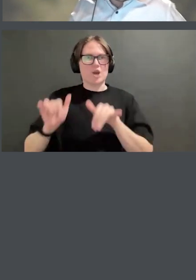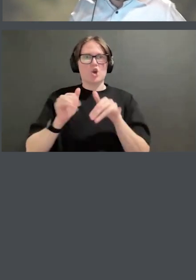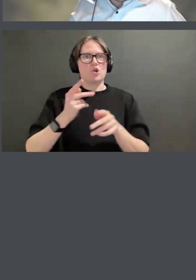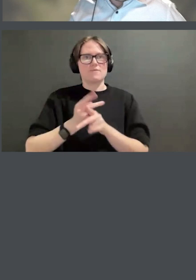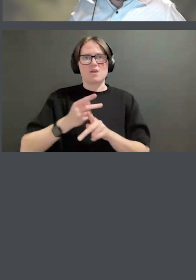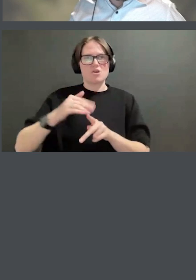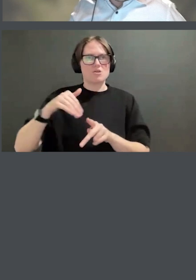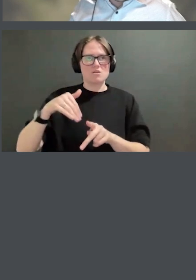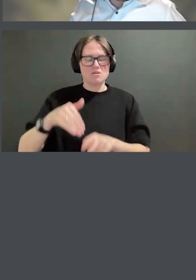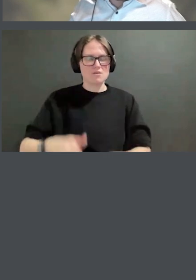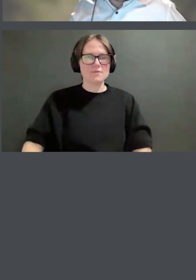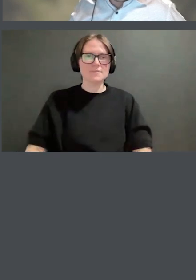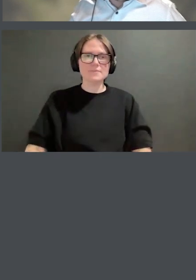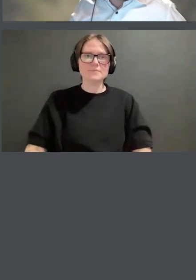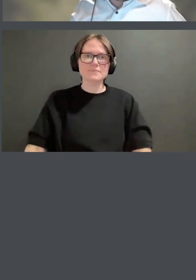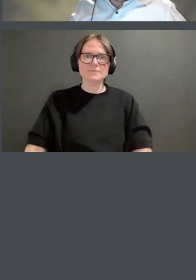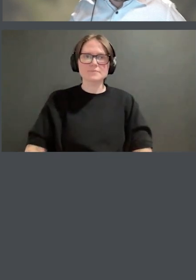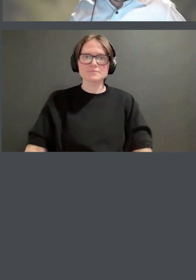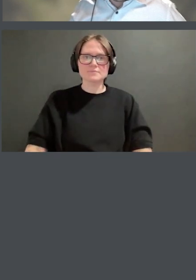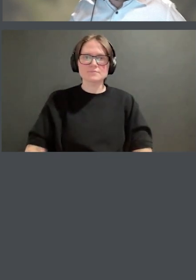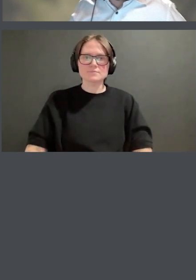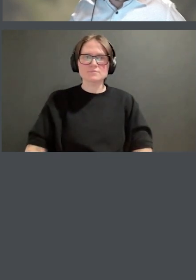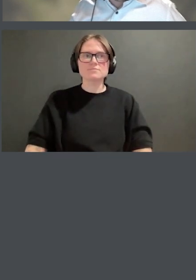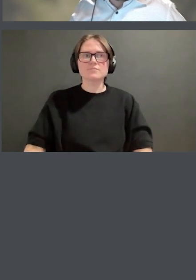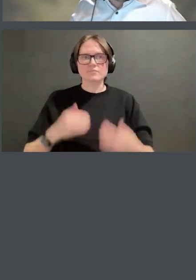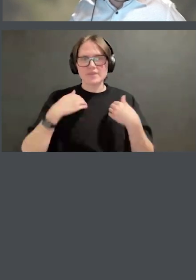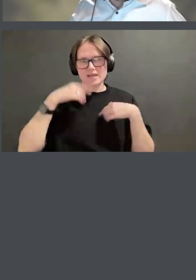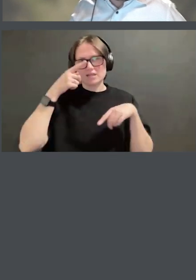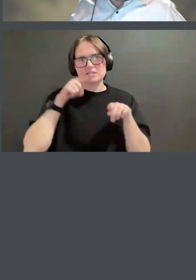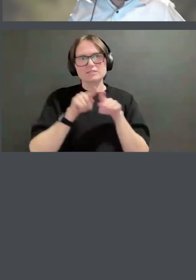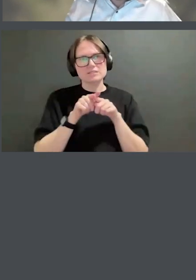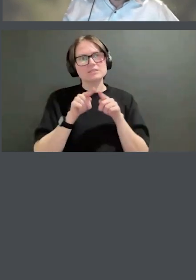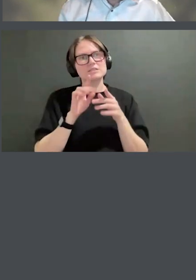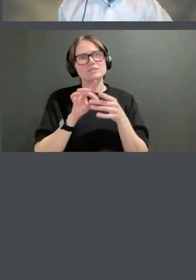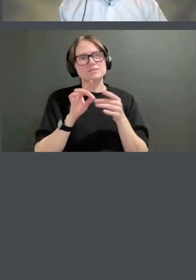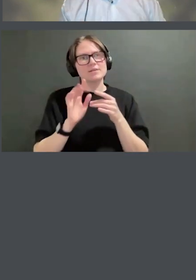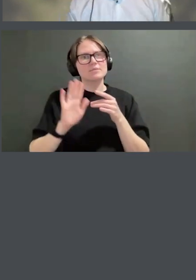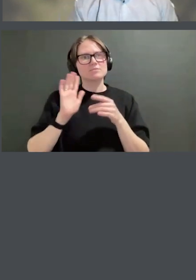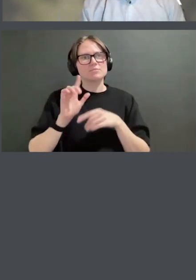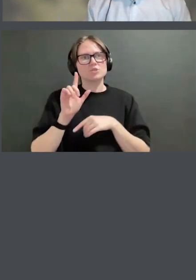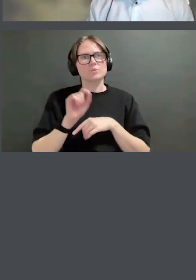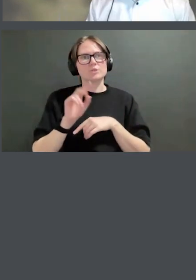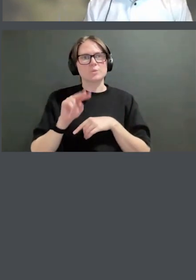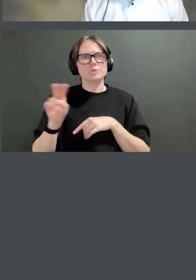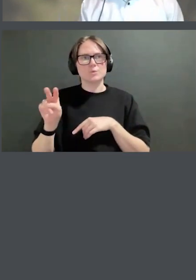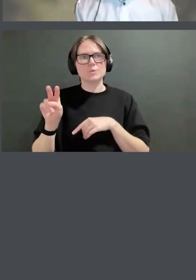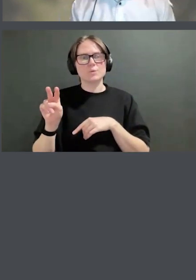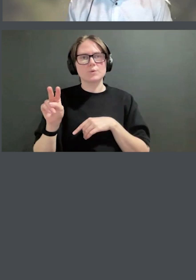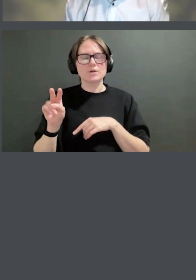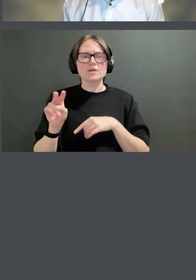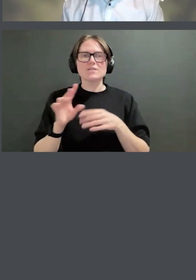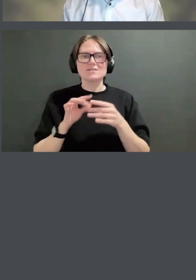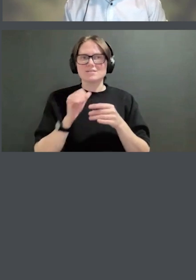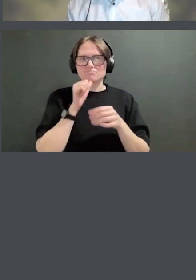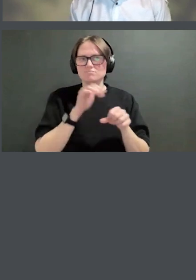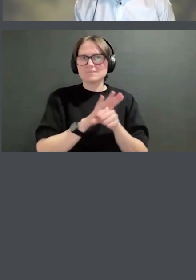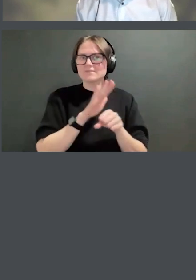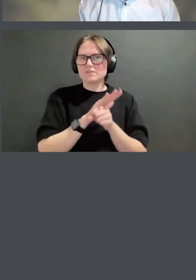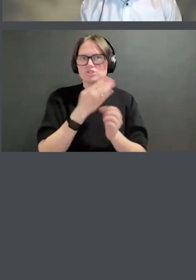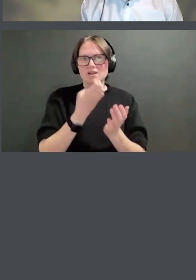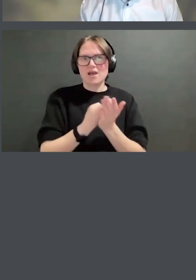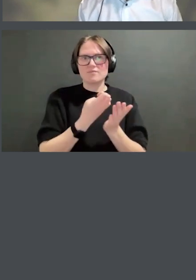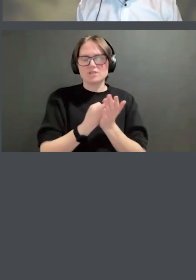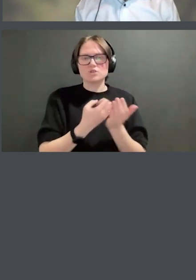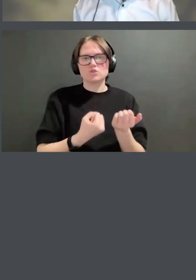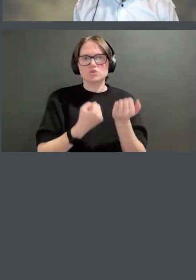There was a consensus statement in 2022 that basically said there's insufficient evidence to support